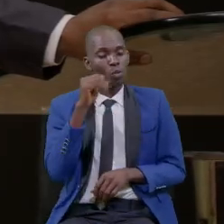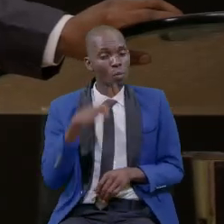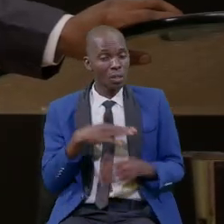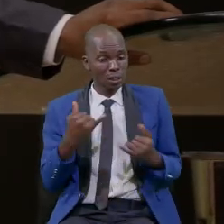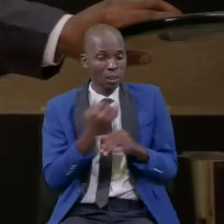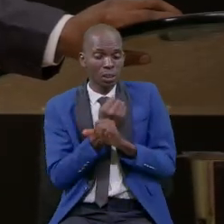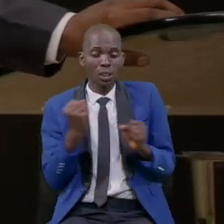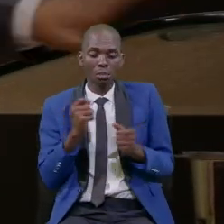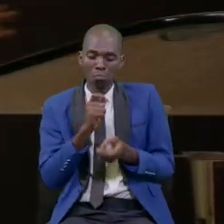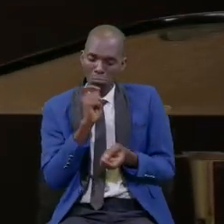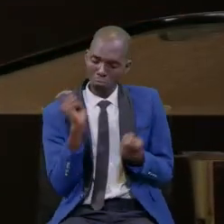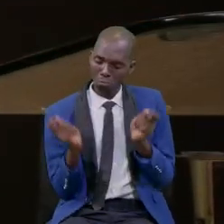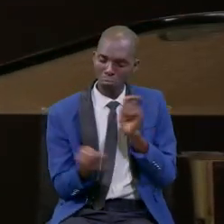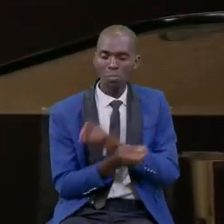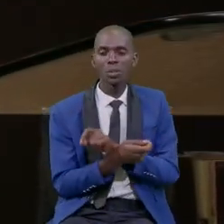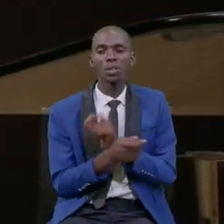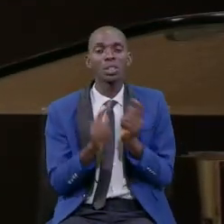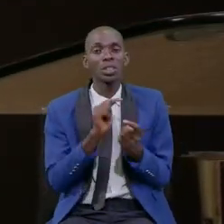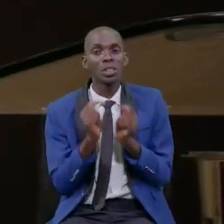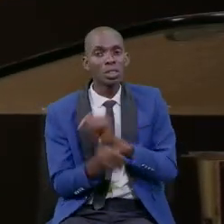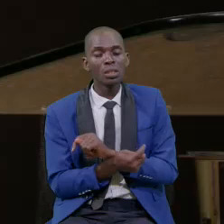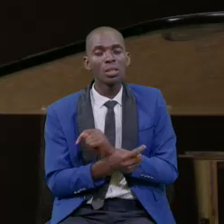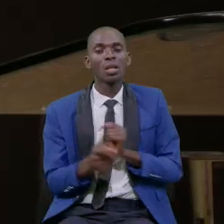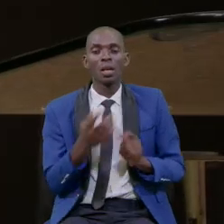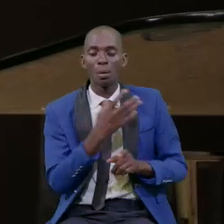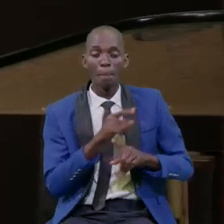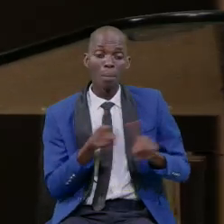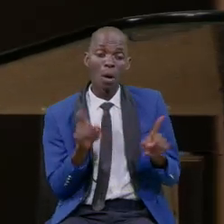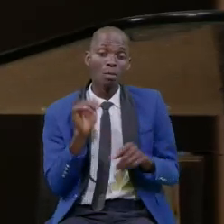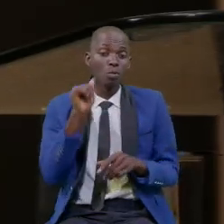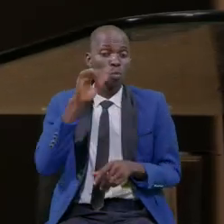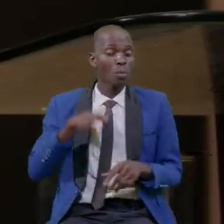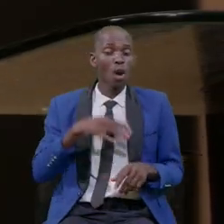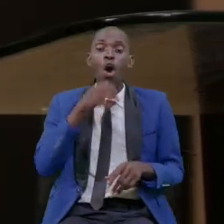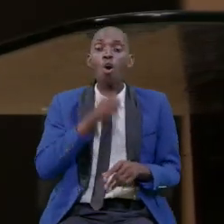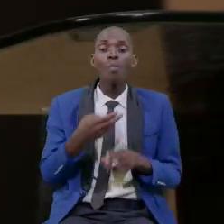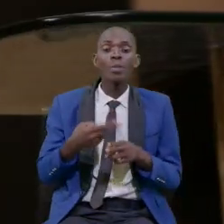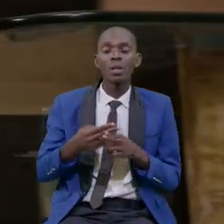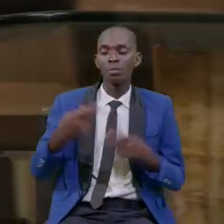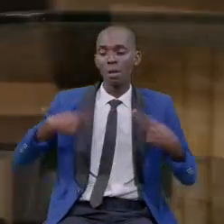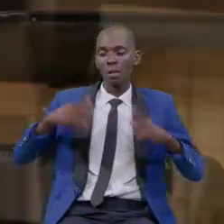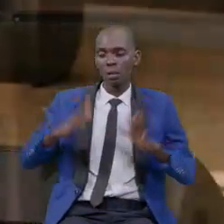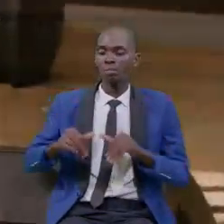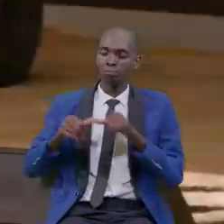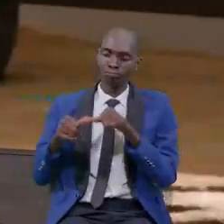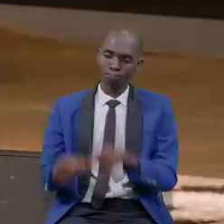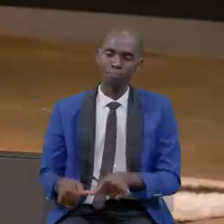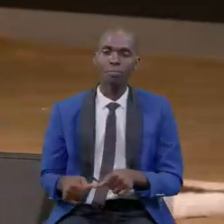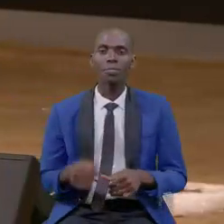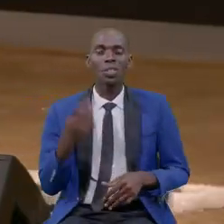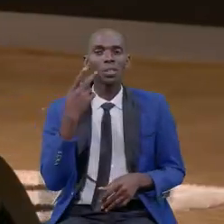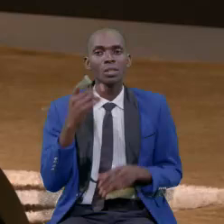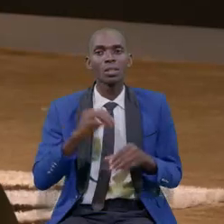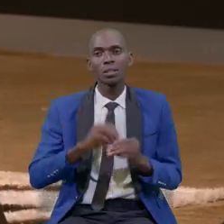changed, transformed, but the name had remained. Look at verse 10. In verse 10,